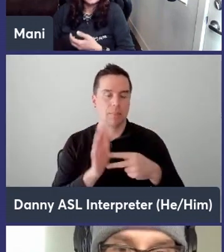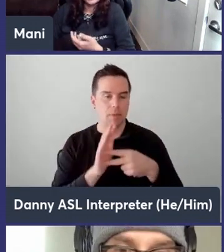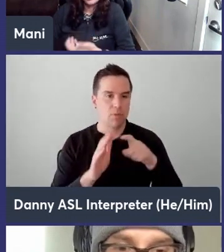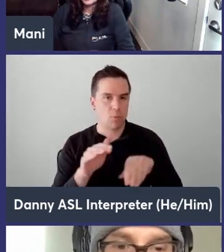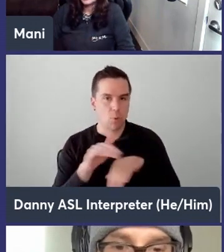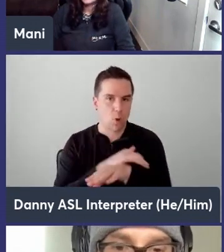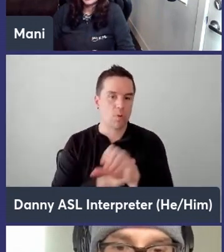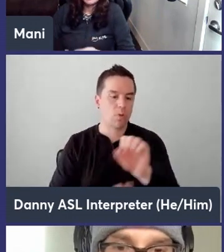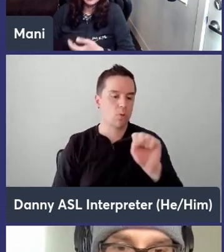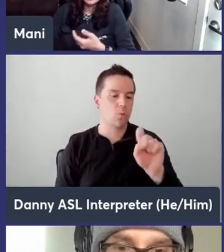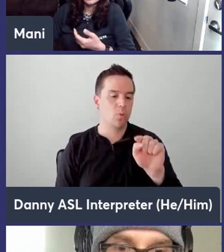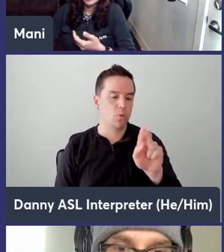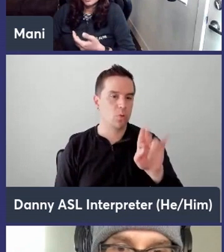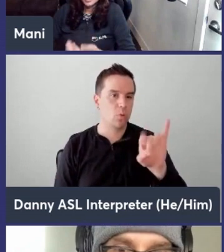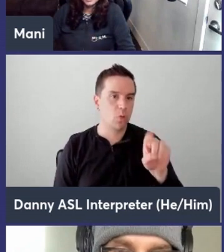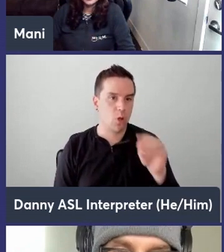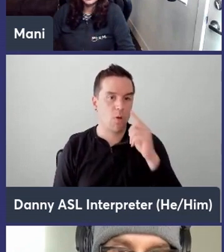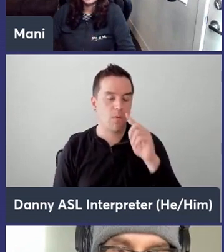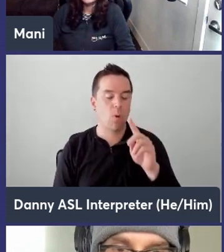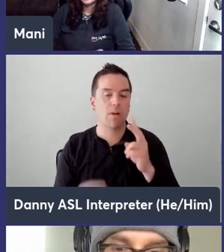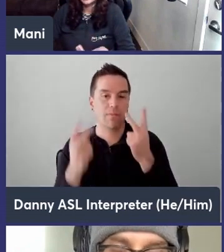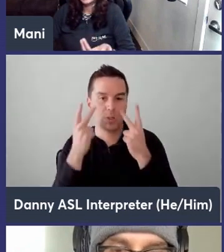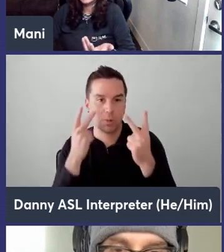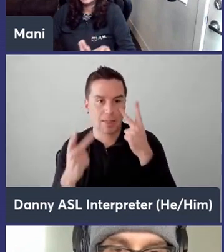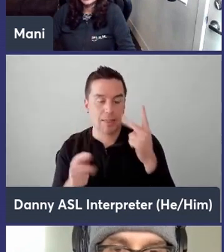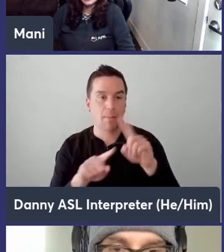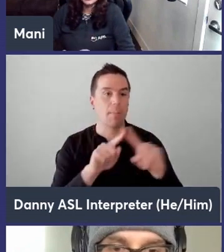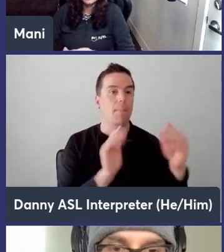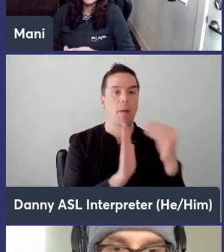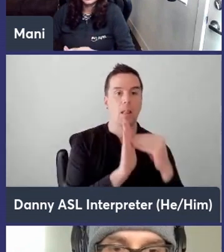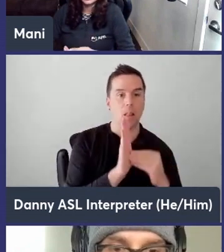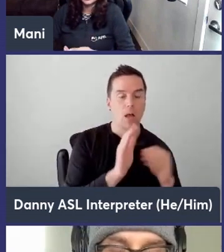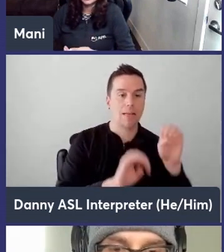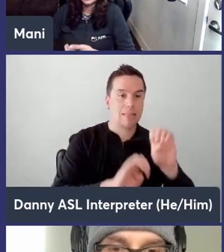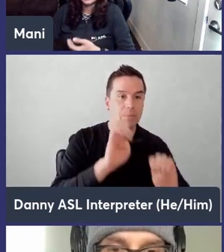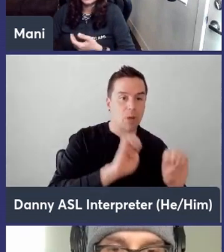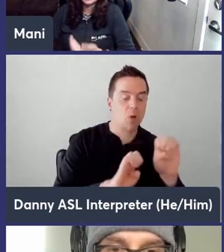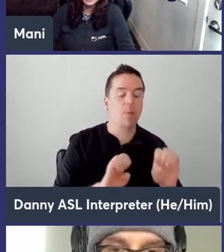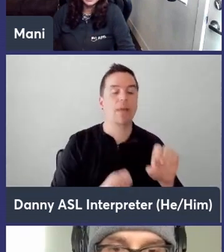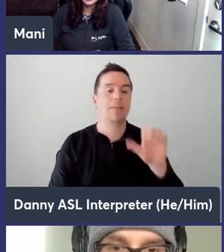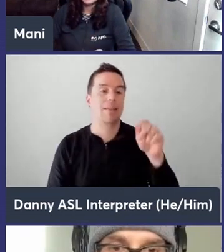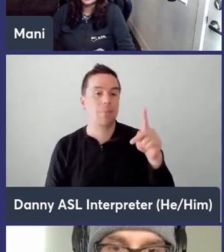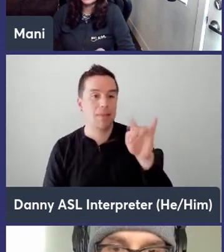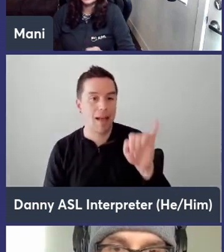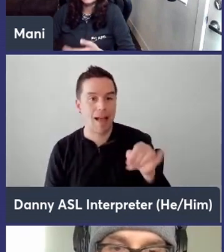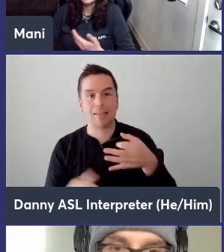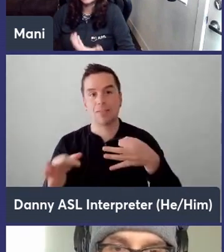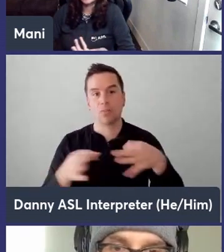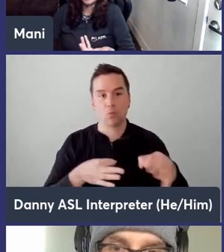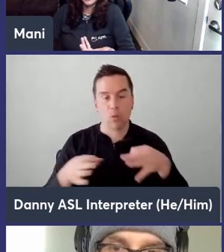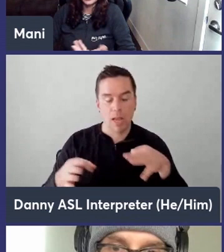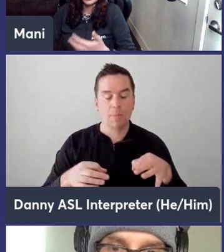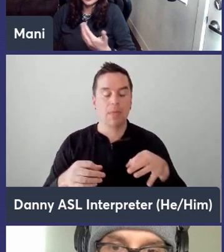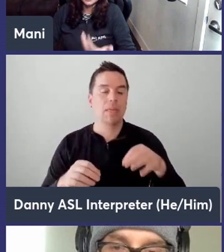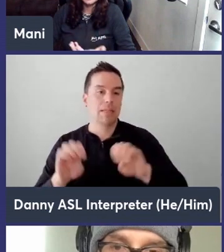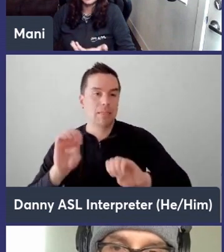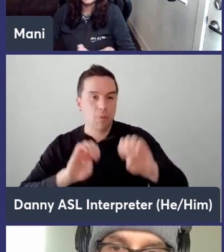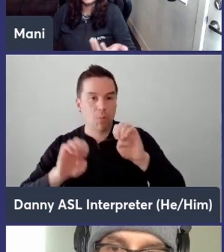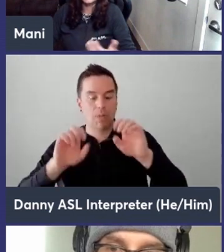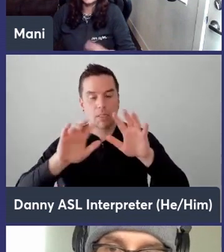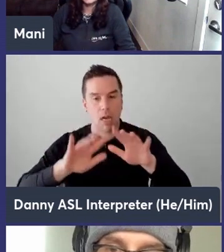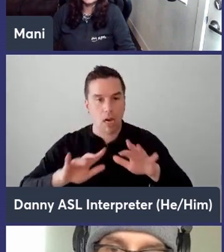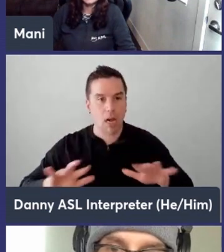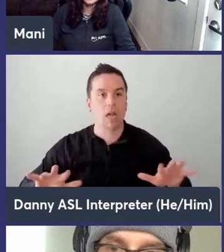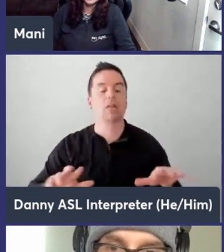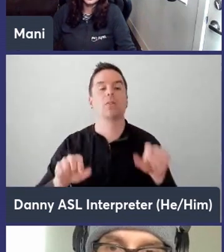But logging experiments, working with the APIs, listing down different experiments, describing experiments, these are stuff that you